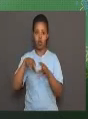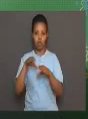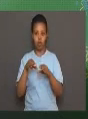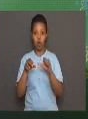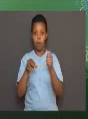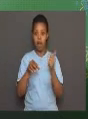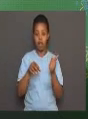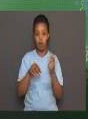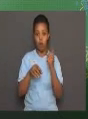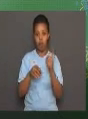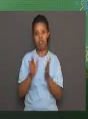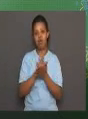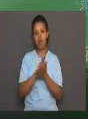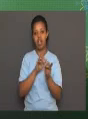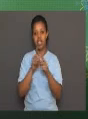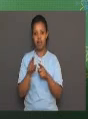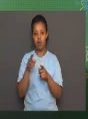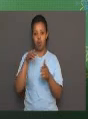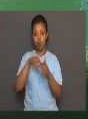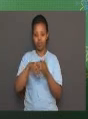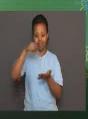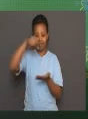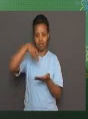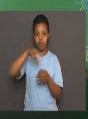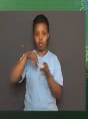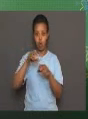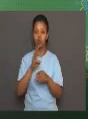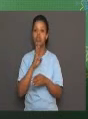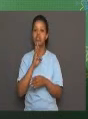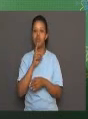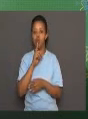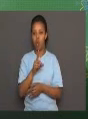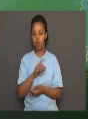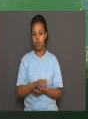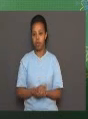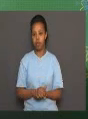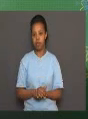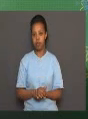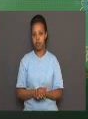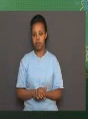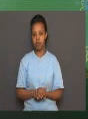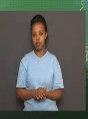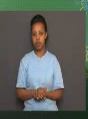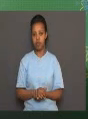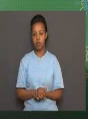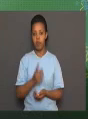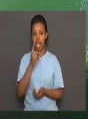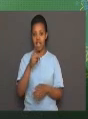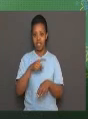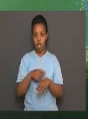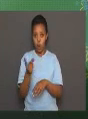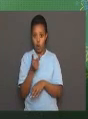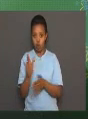piece of paper, you add a drop of water. Once you let